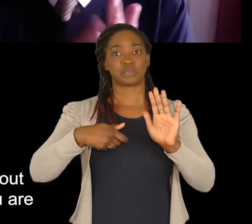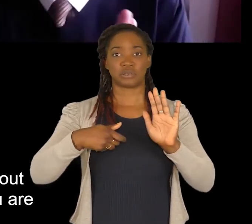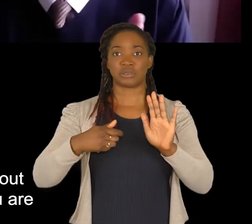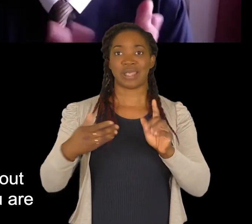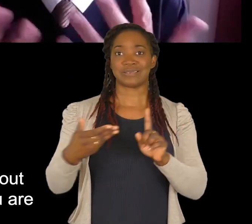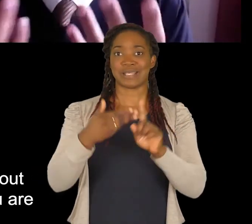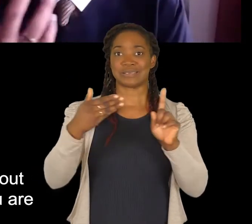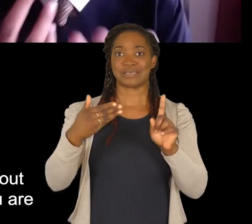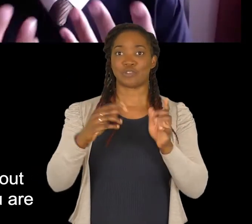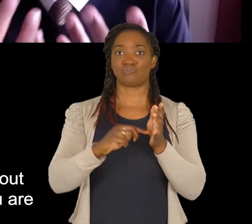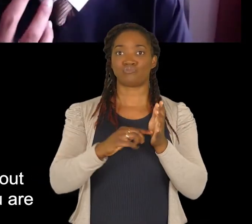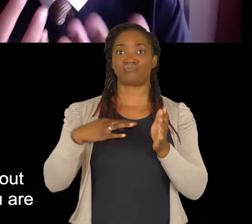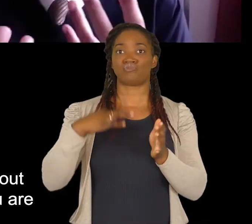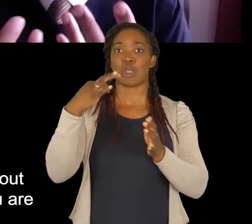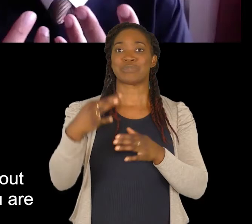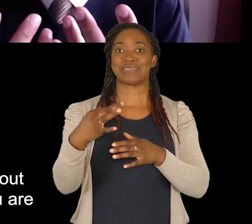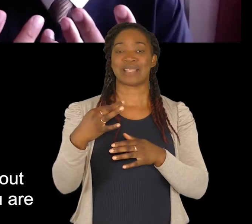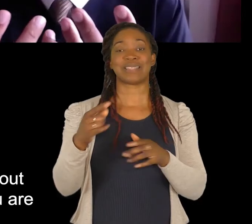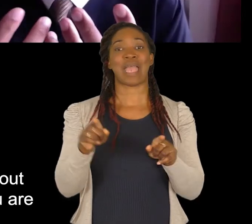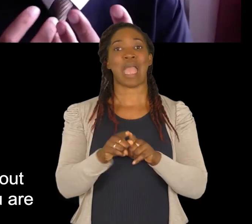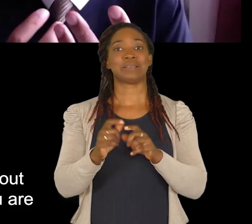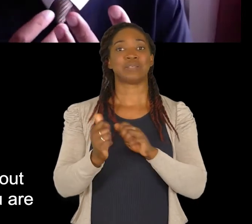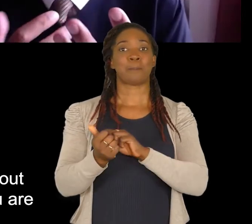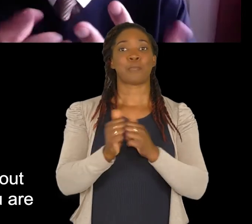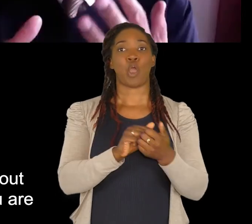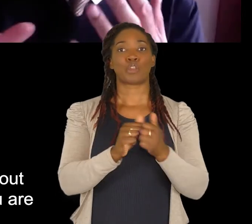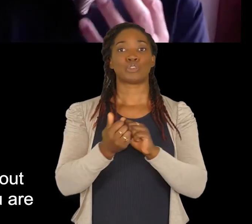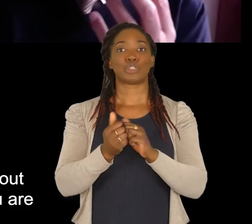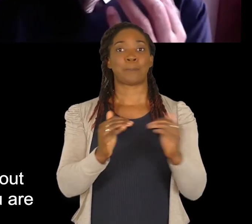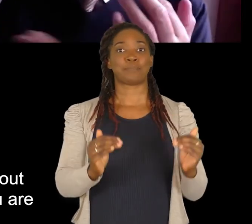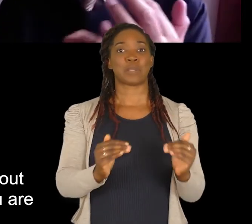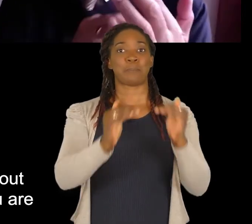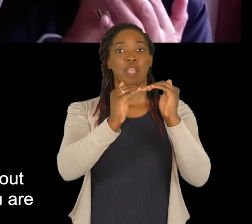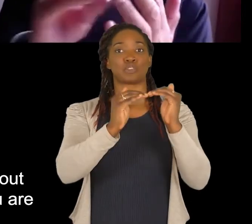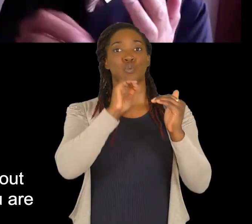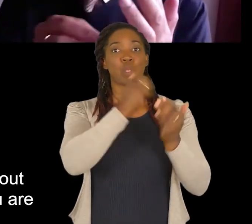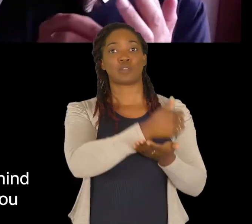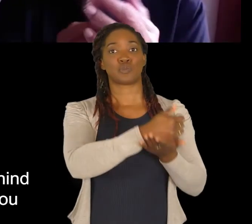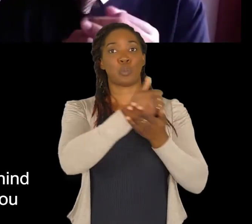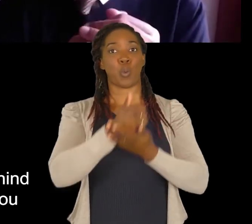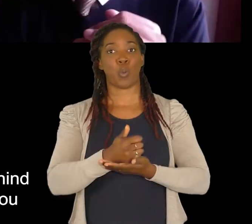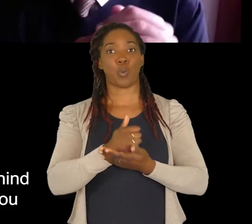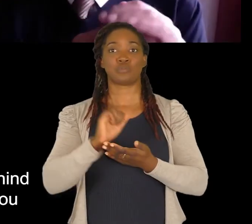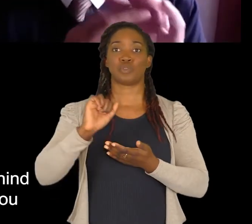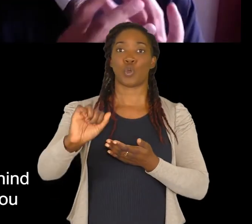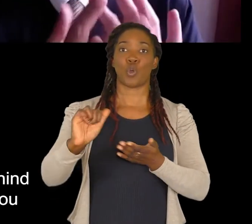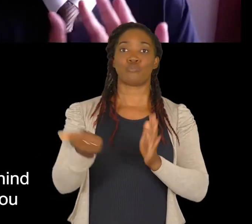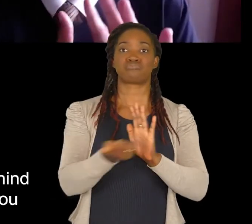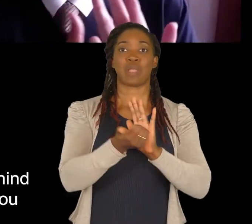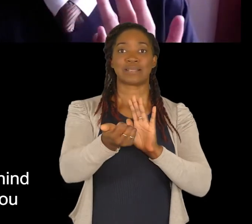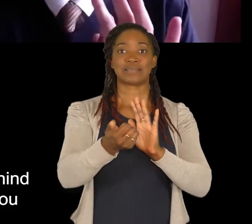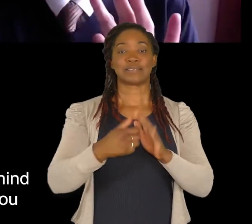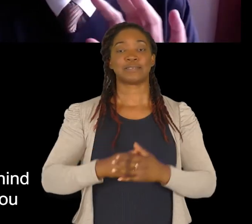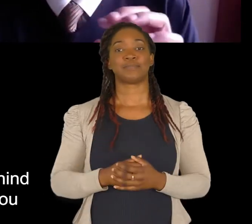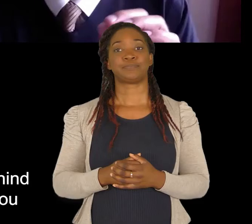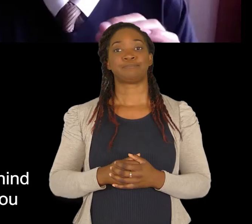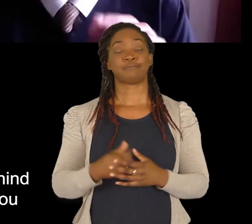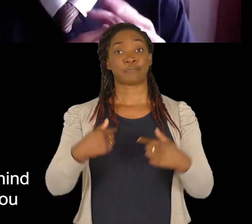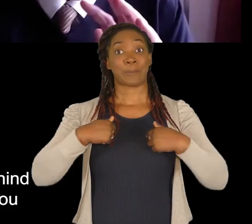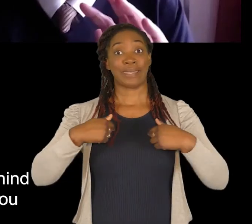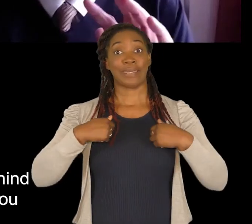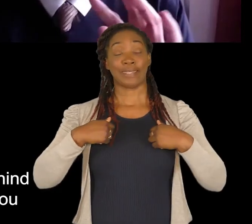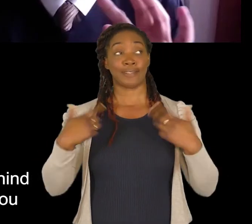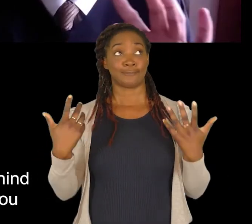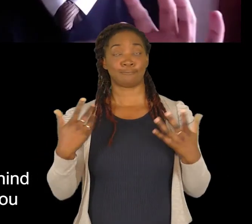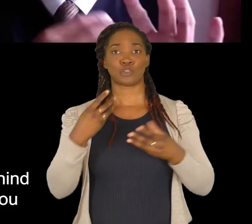goals, and aligning yourself to partnerships out there as well that will endorse that brand that you're trying to build. And for me, having